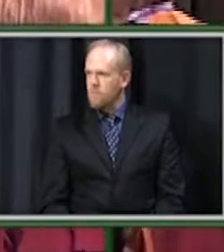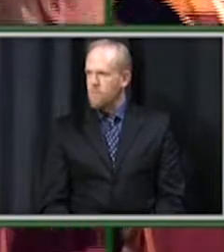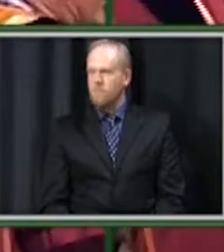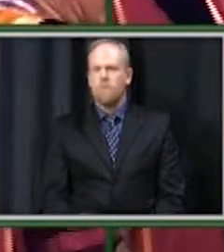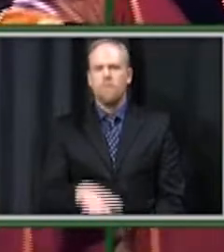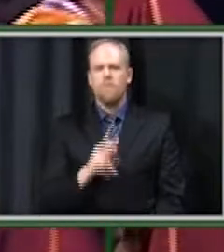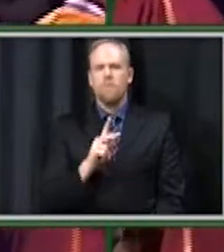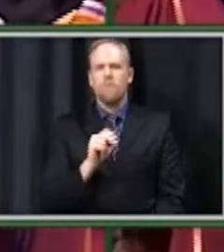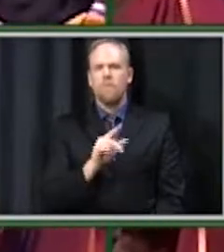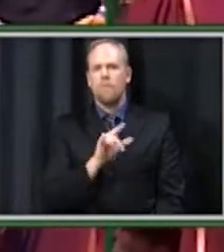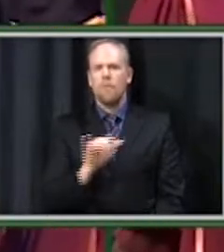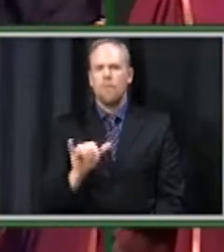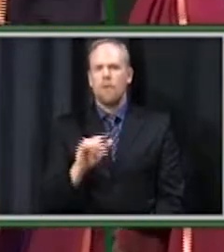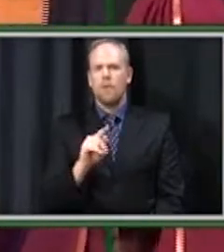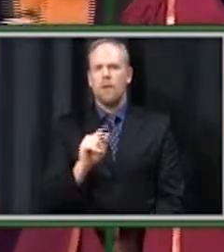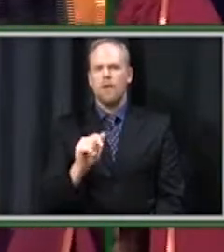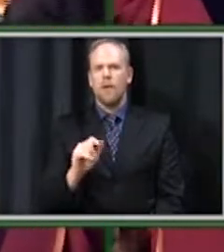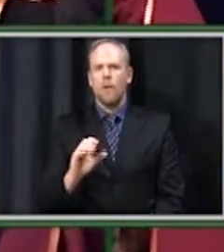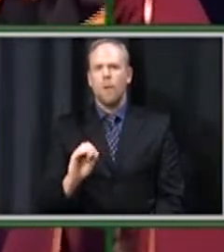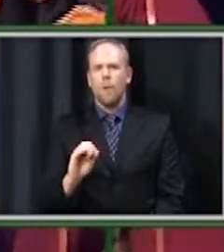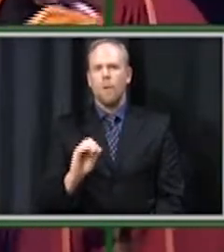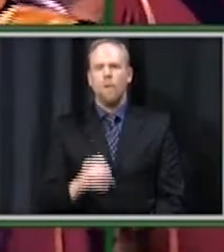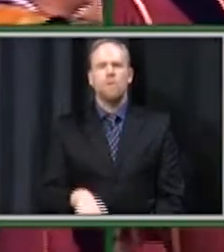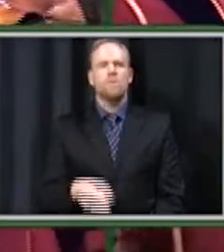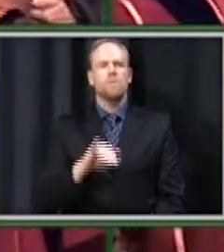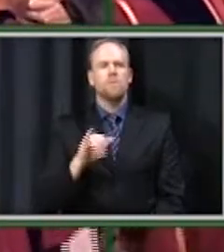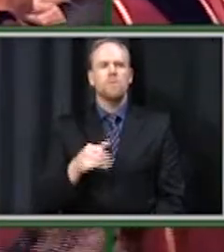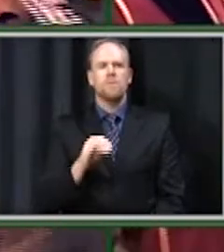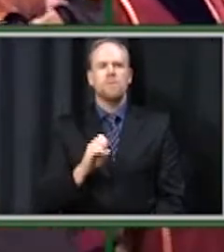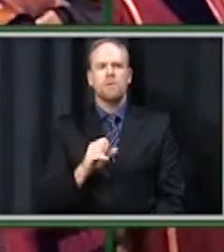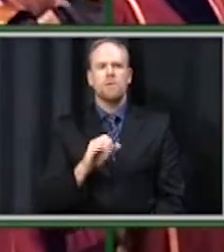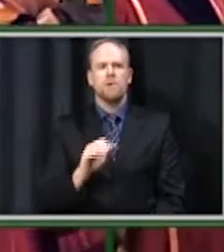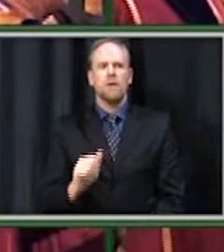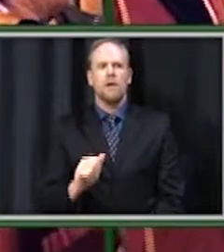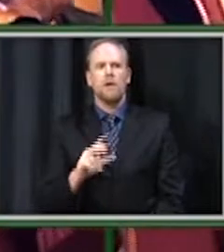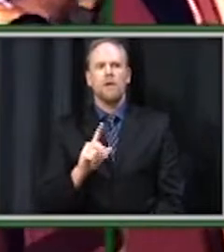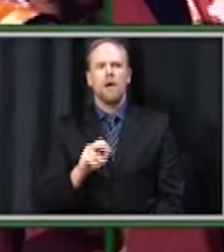Kelly Tao. Jessica Dawn Wright.